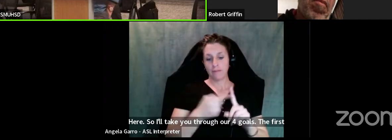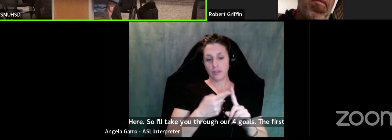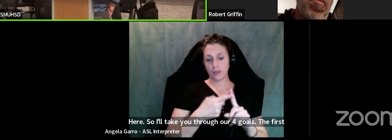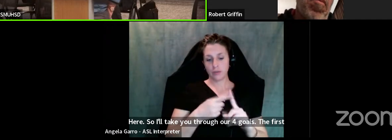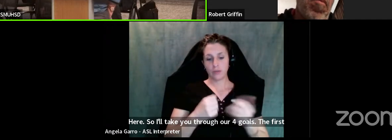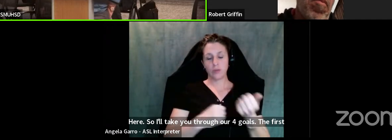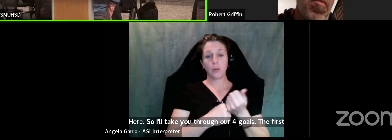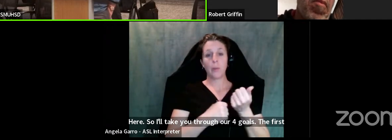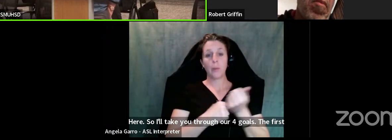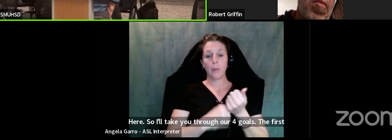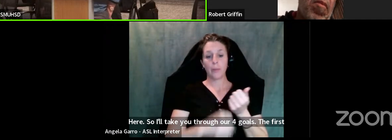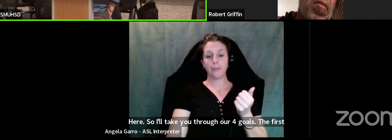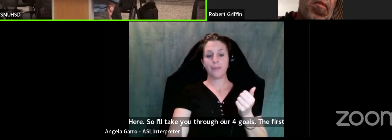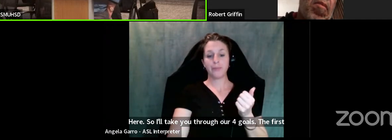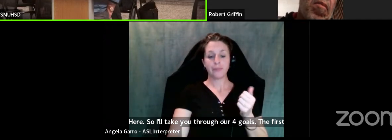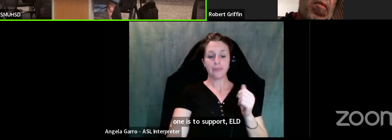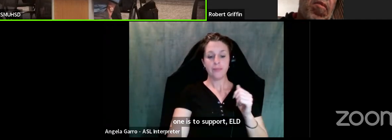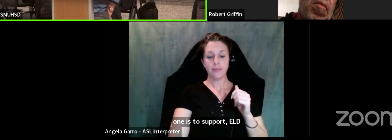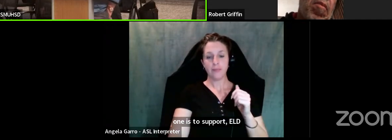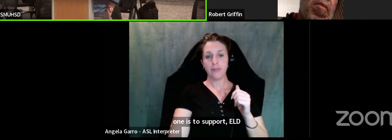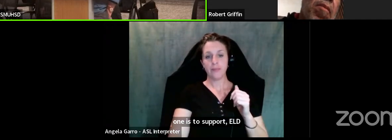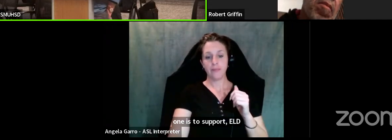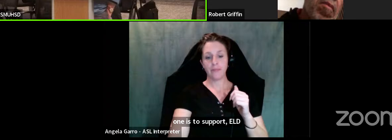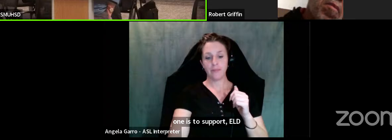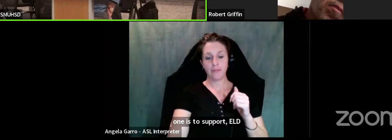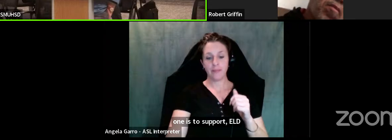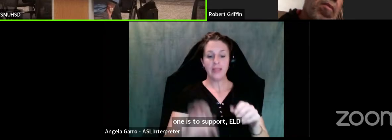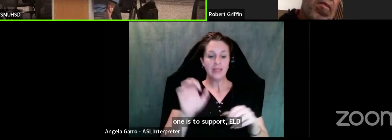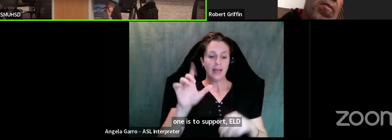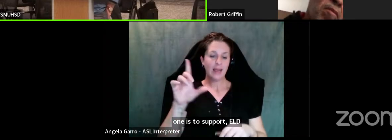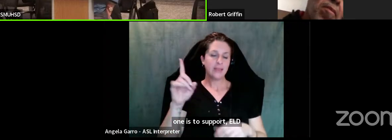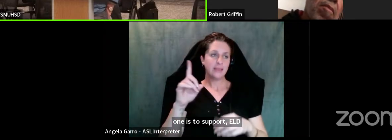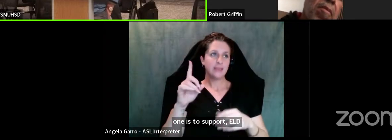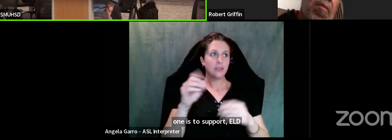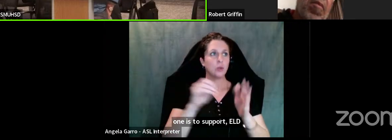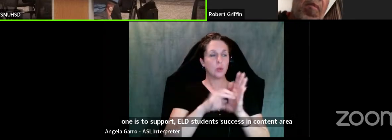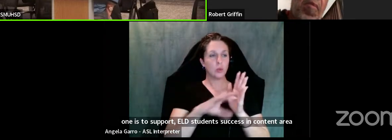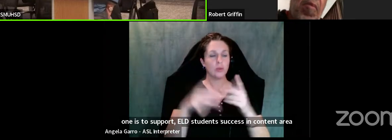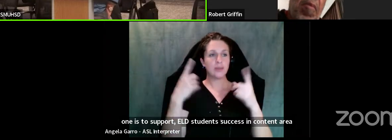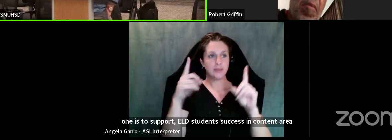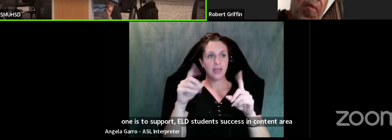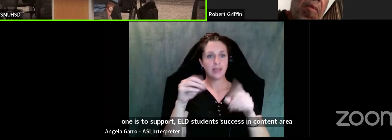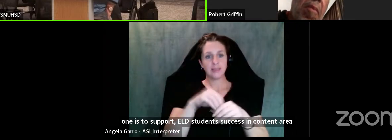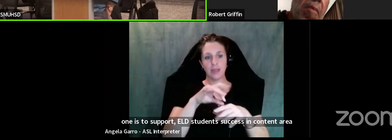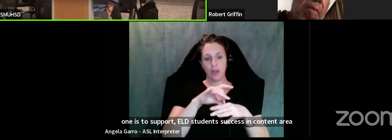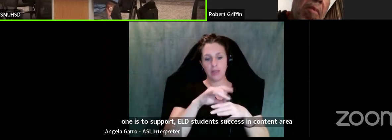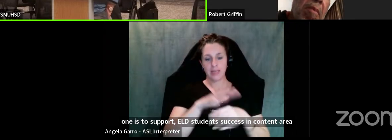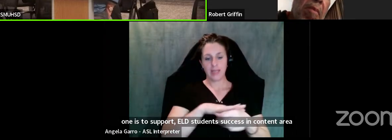support ELD students' success in content area courses.